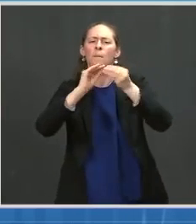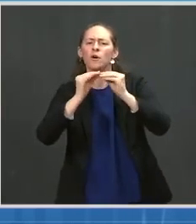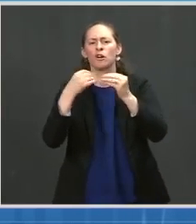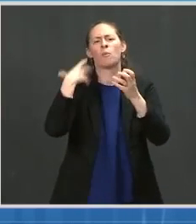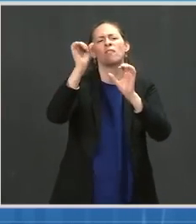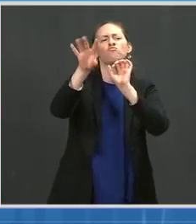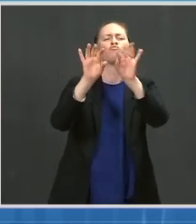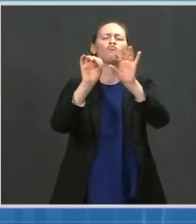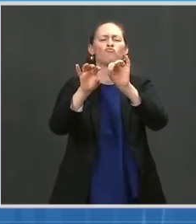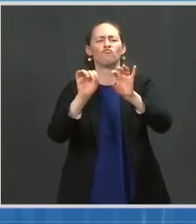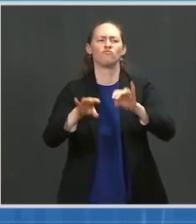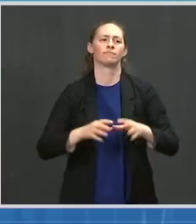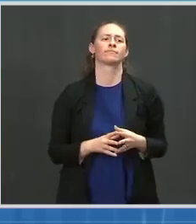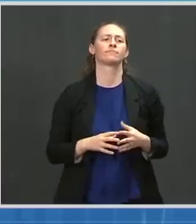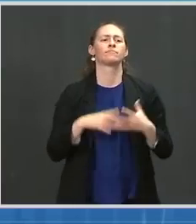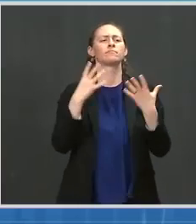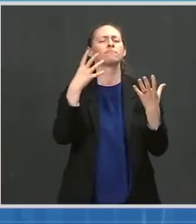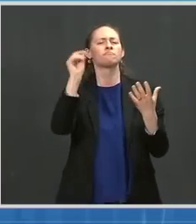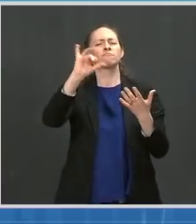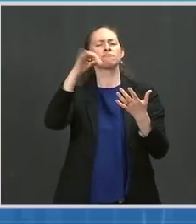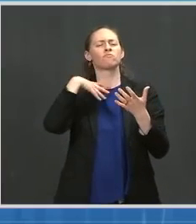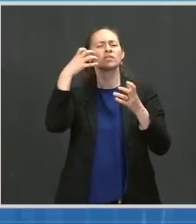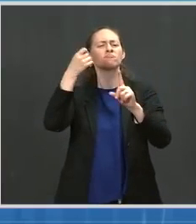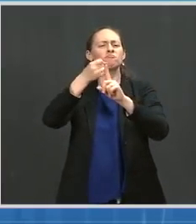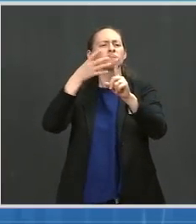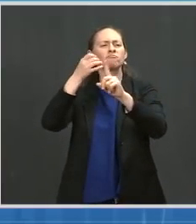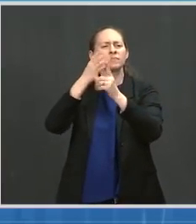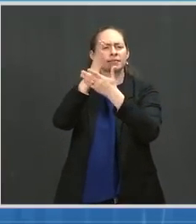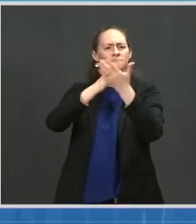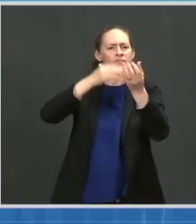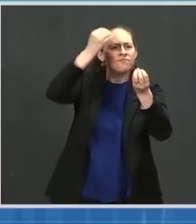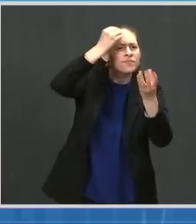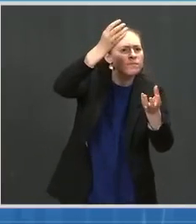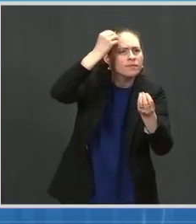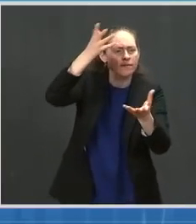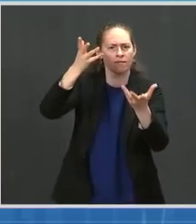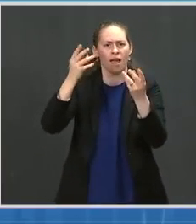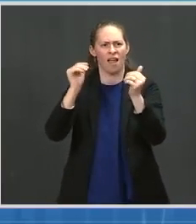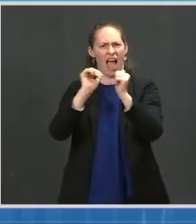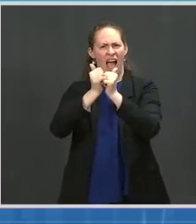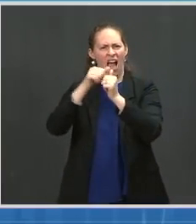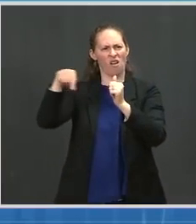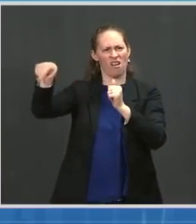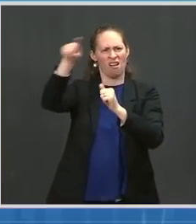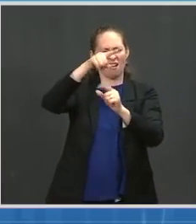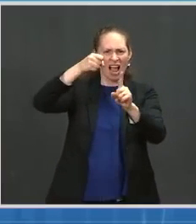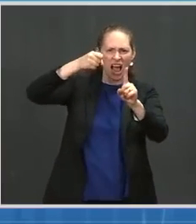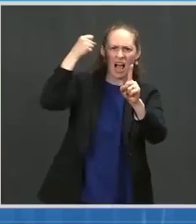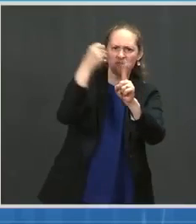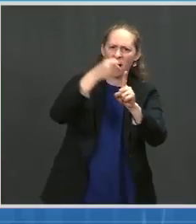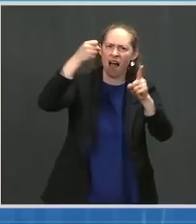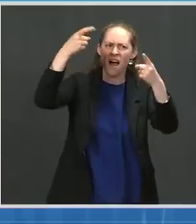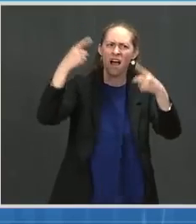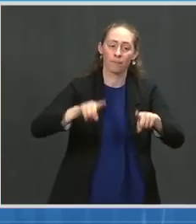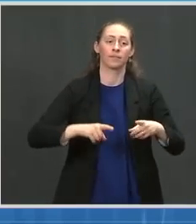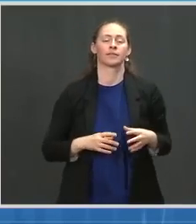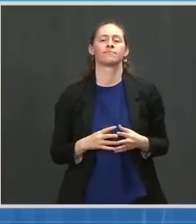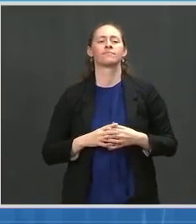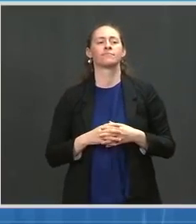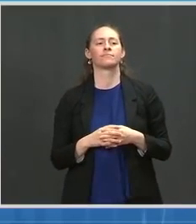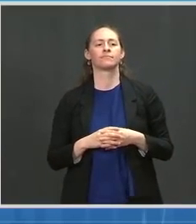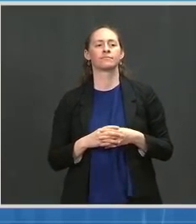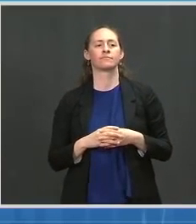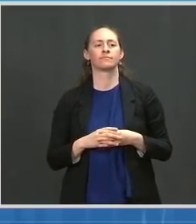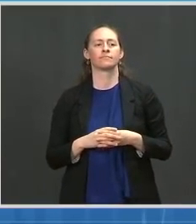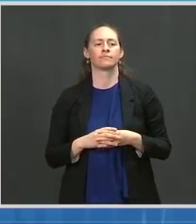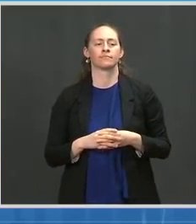with you a little bit more about what we've learned about the toll of the COVID-19 pandemic. For many Americans, this pandemic has not only impacted our